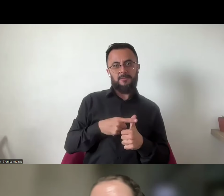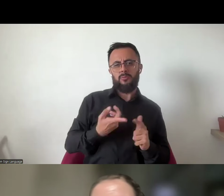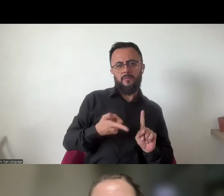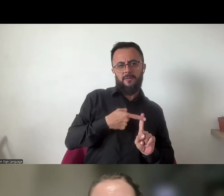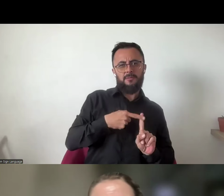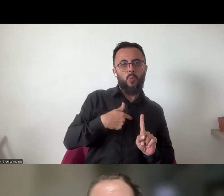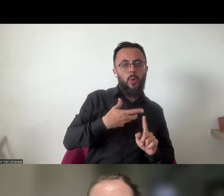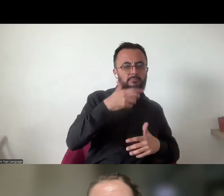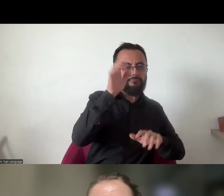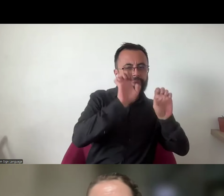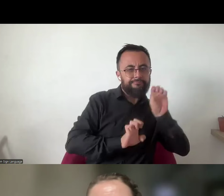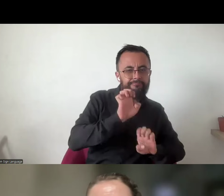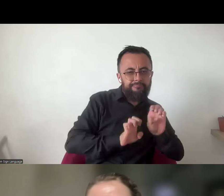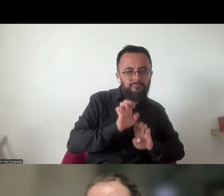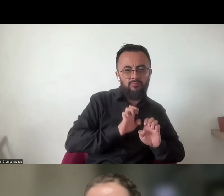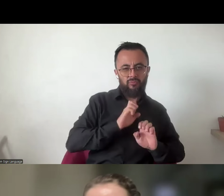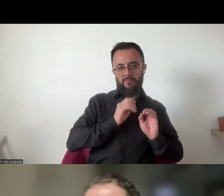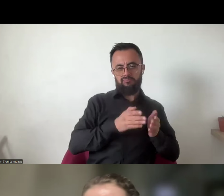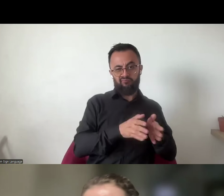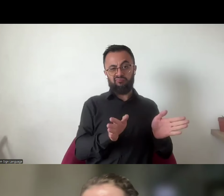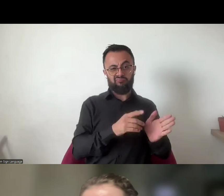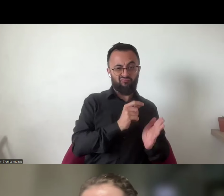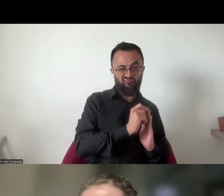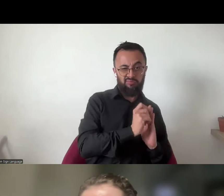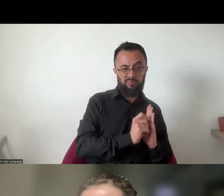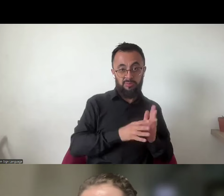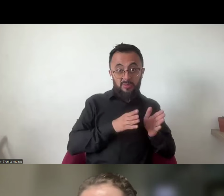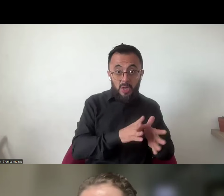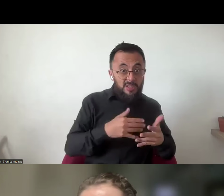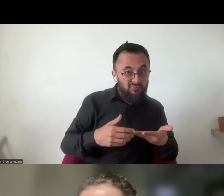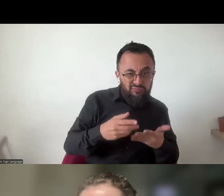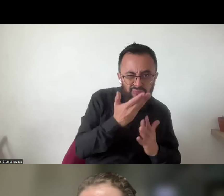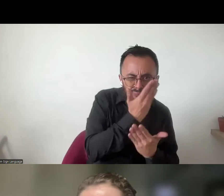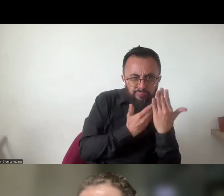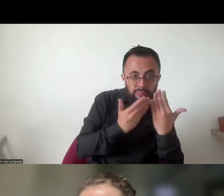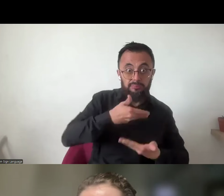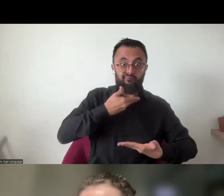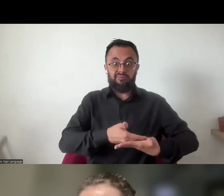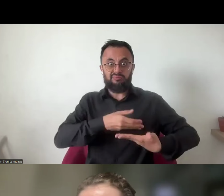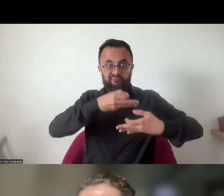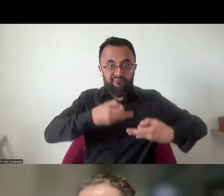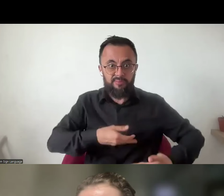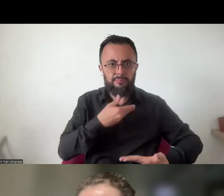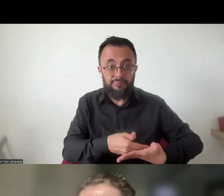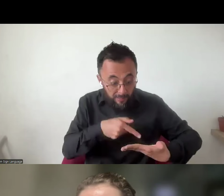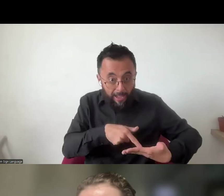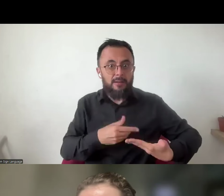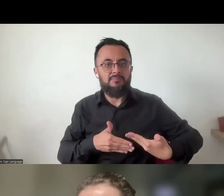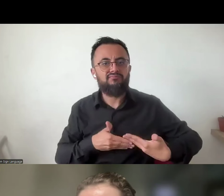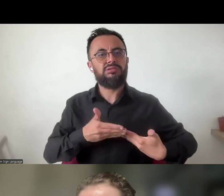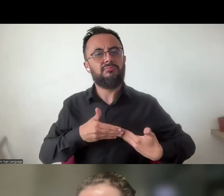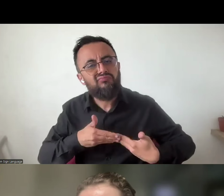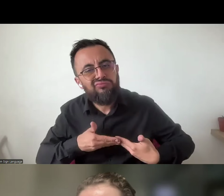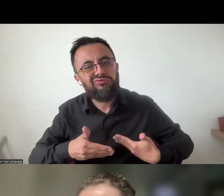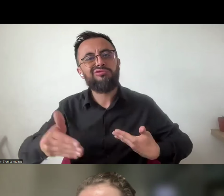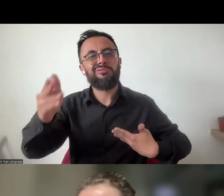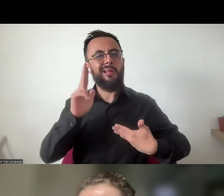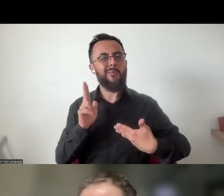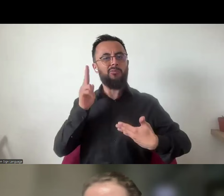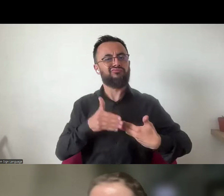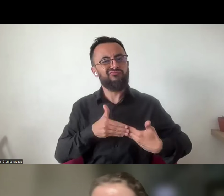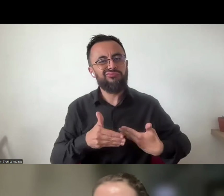will help us actually initiate and have dialogue with the relevant people in the